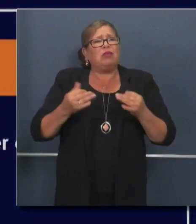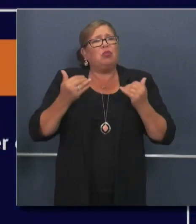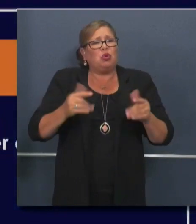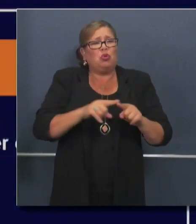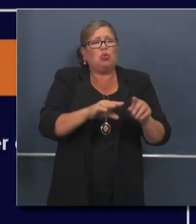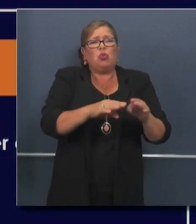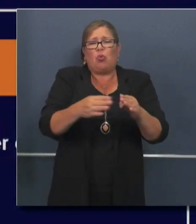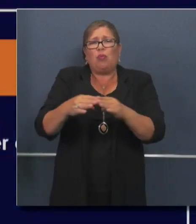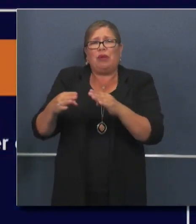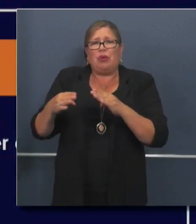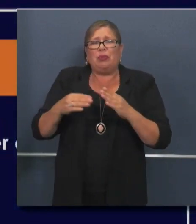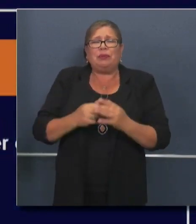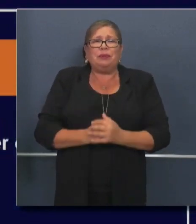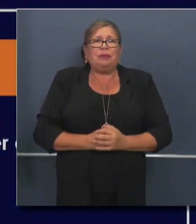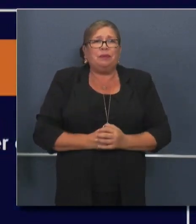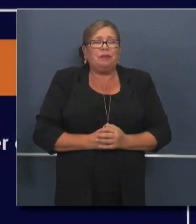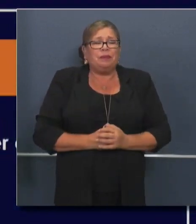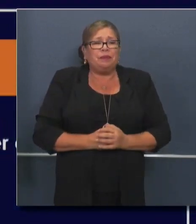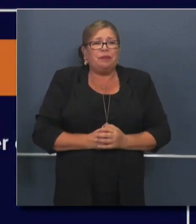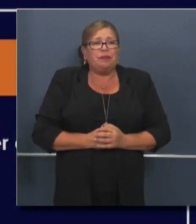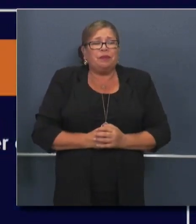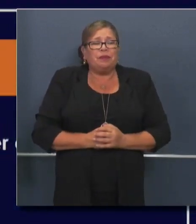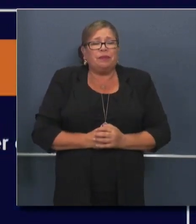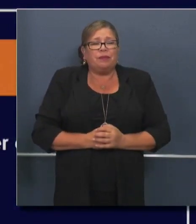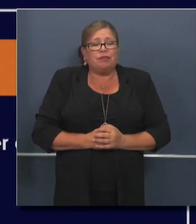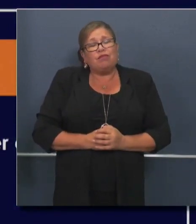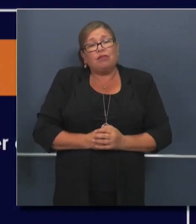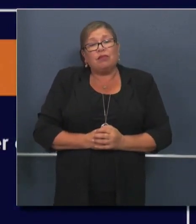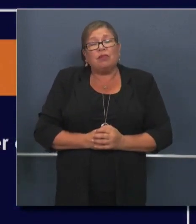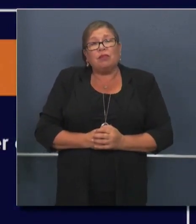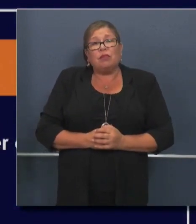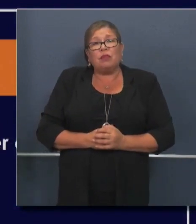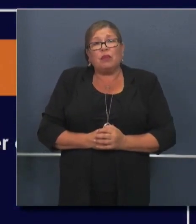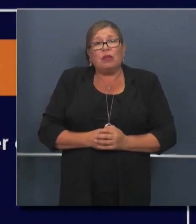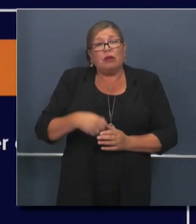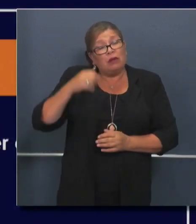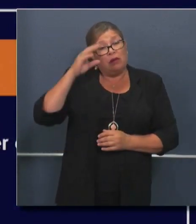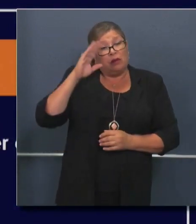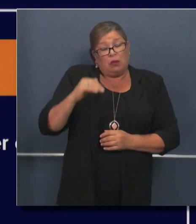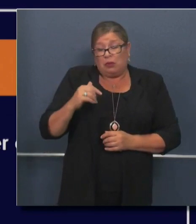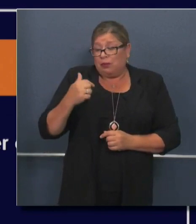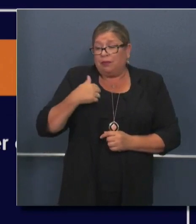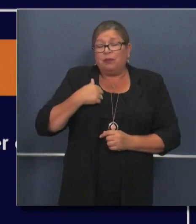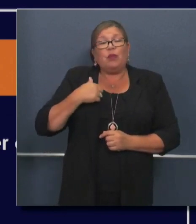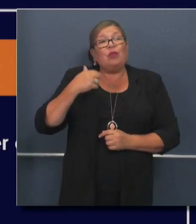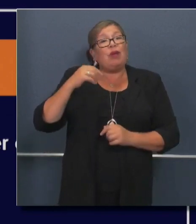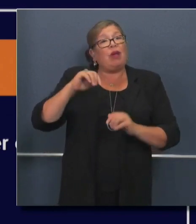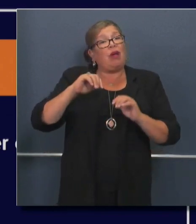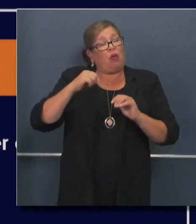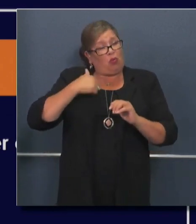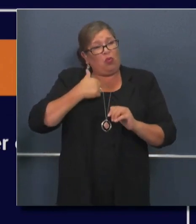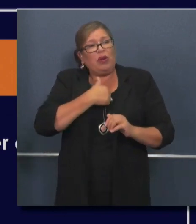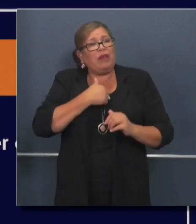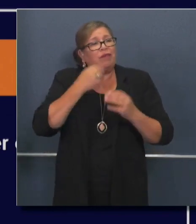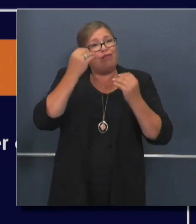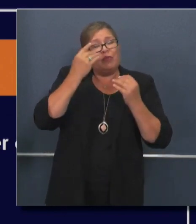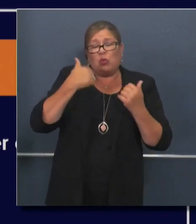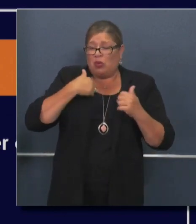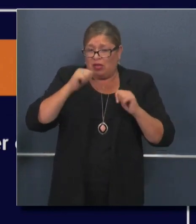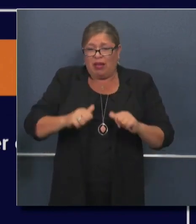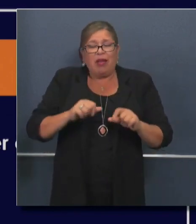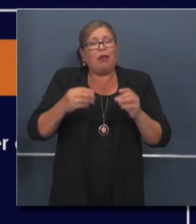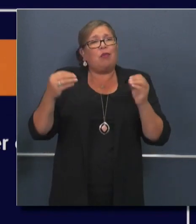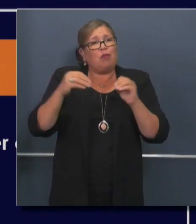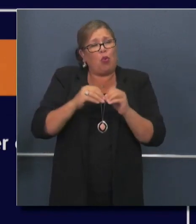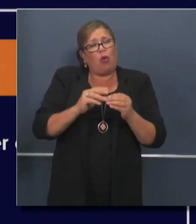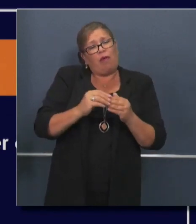allows me more confidence in our capacity to deliver in this state on our promise that we can safely and responsibly reopen the economy in the